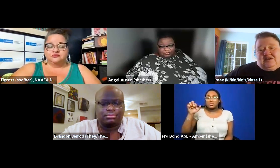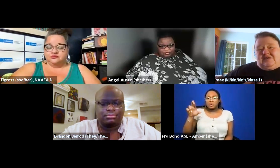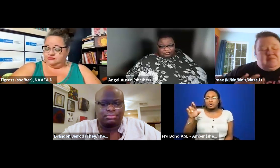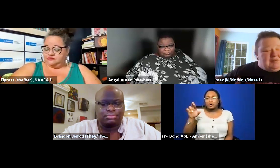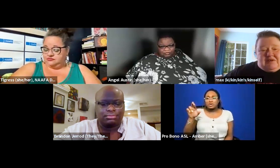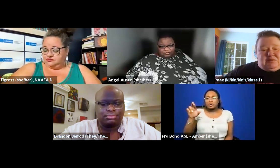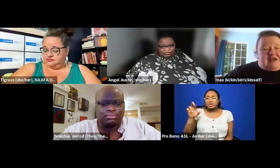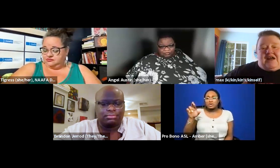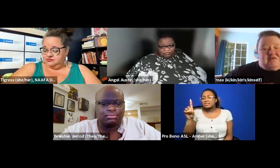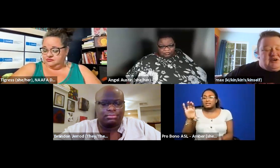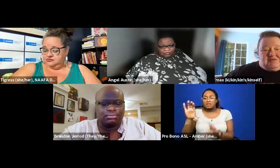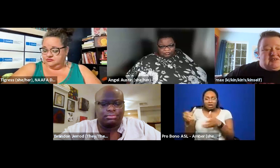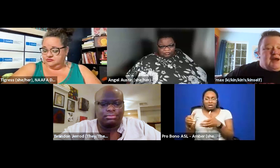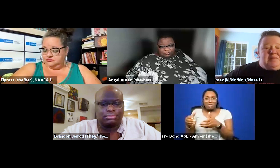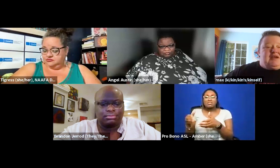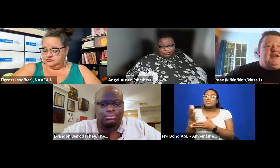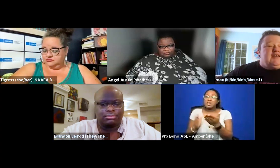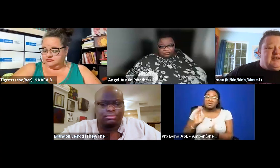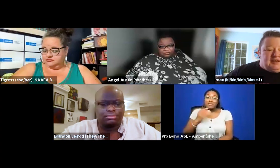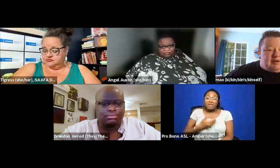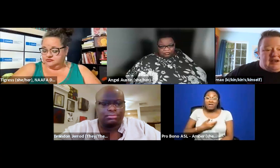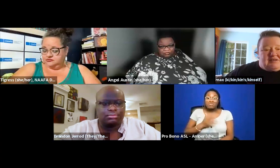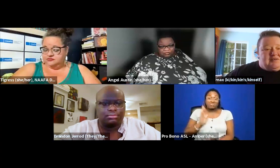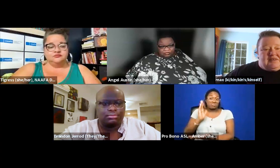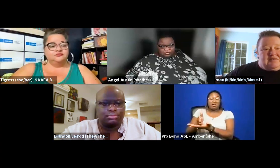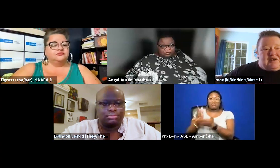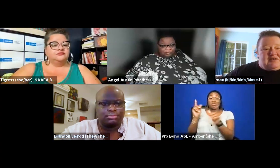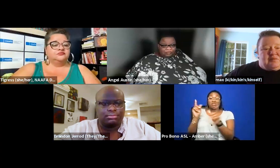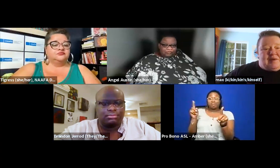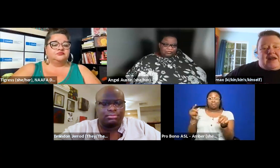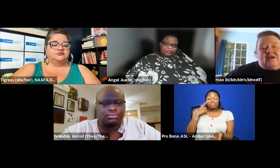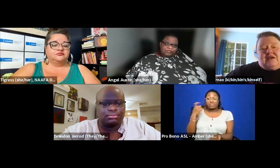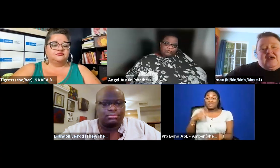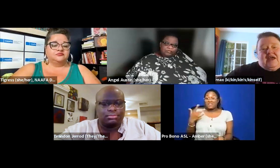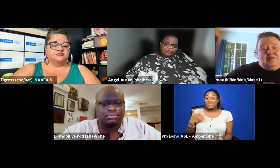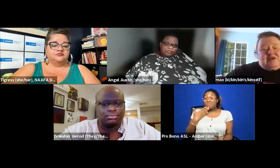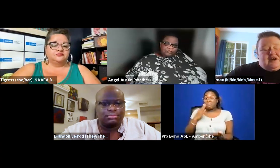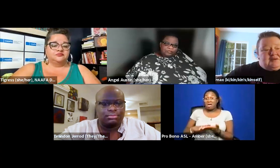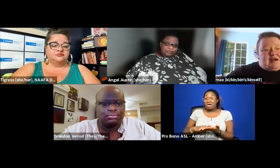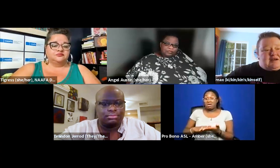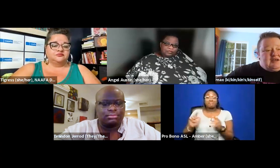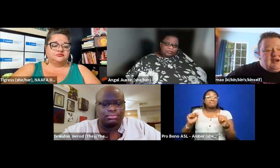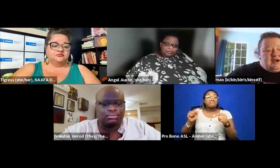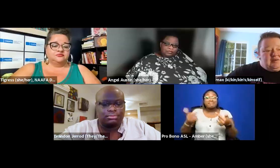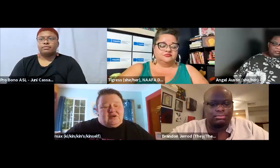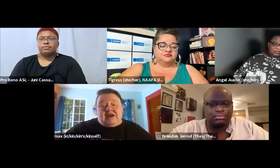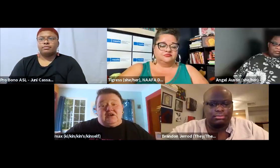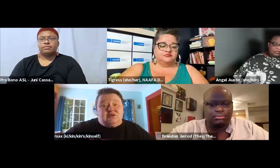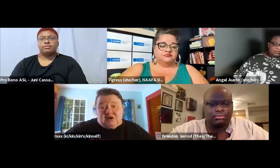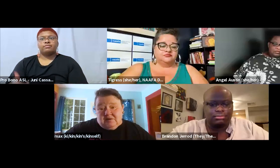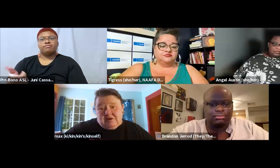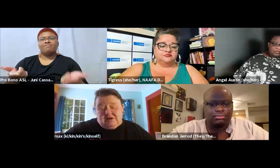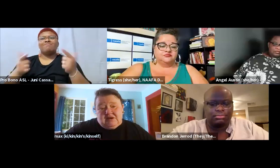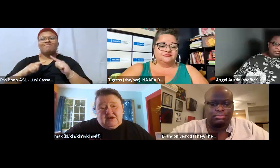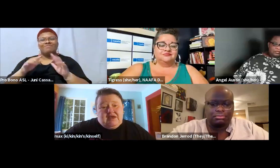some of us were like on the verge of stopping attending because it felt so bad and we talked about um creating